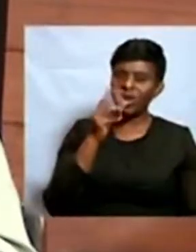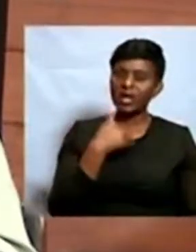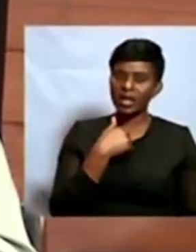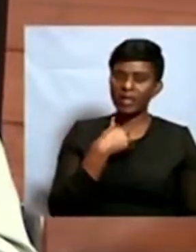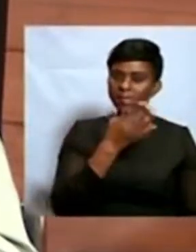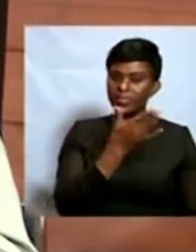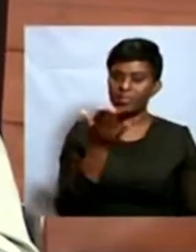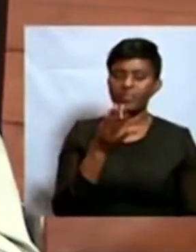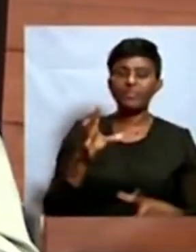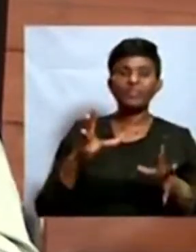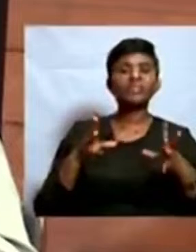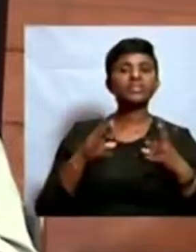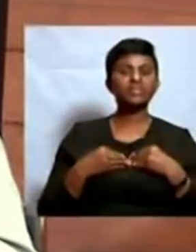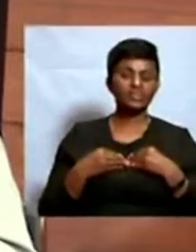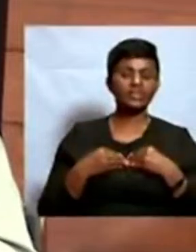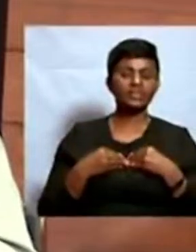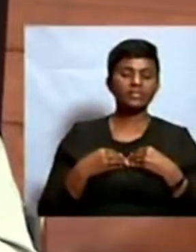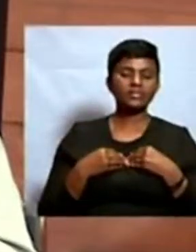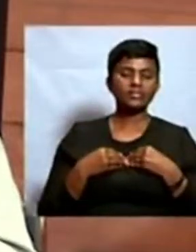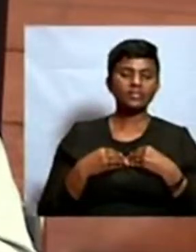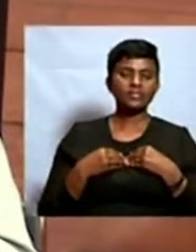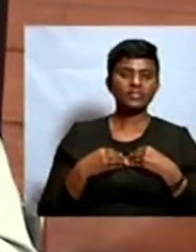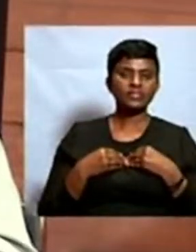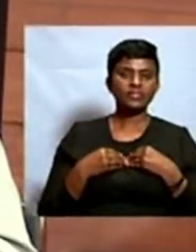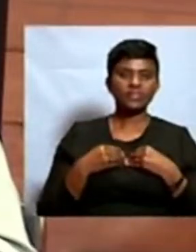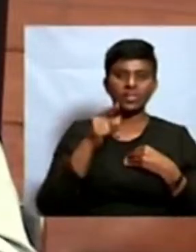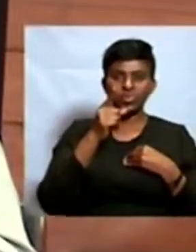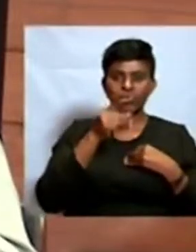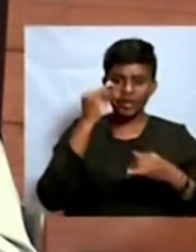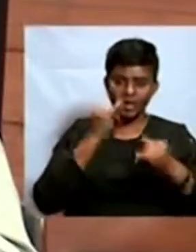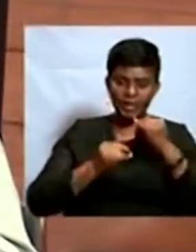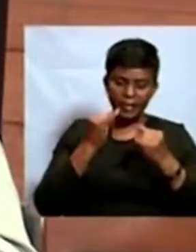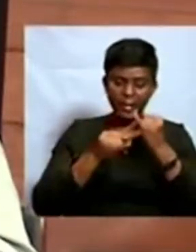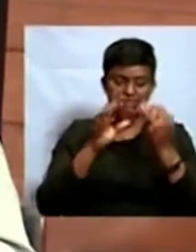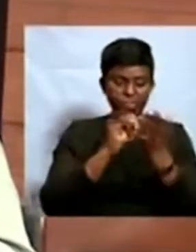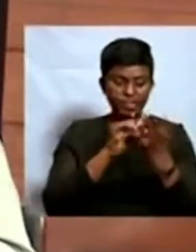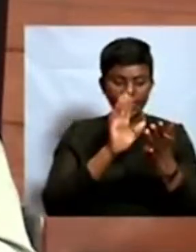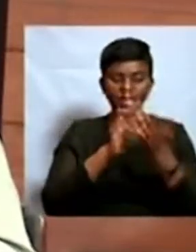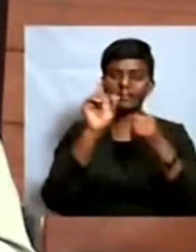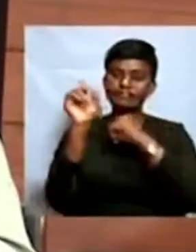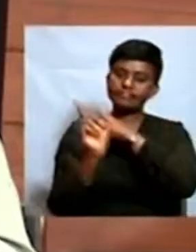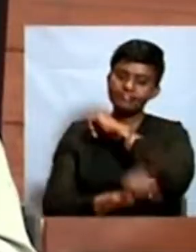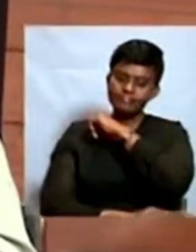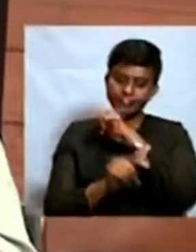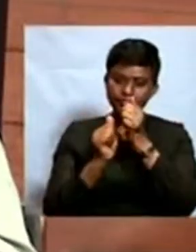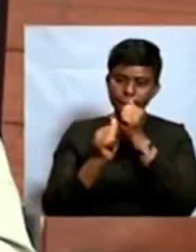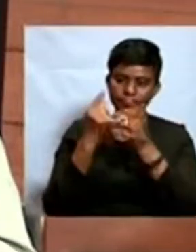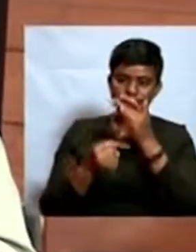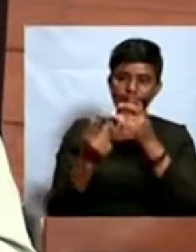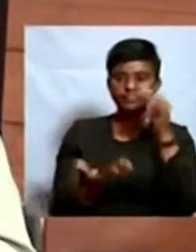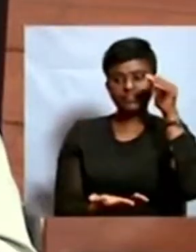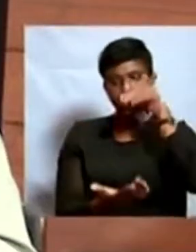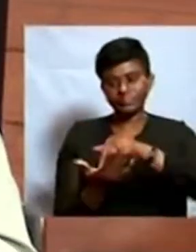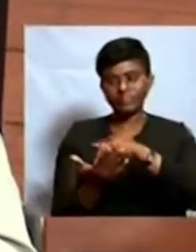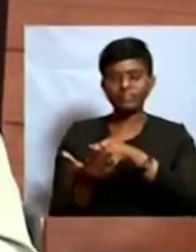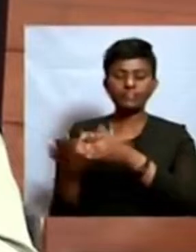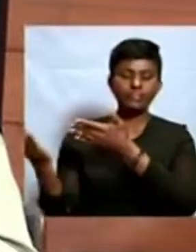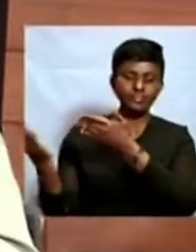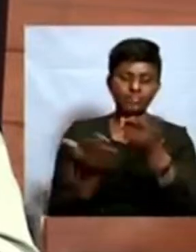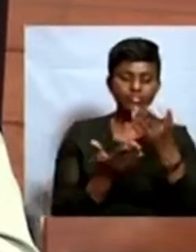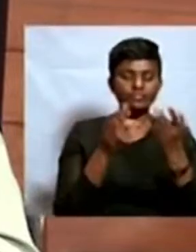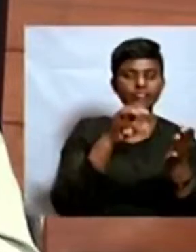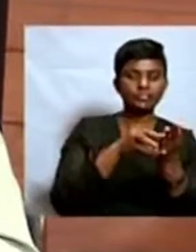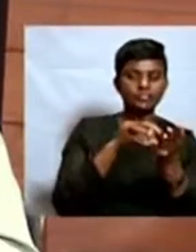of acceptance? Because you end up putting up a penalty that will again bring conflictual